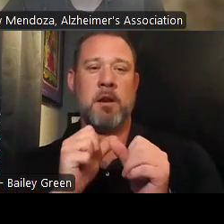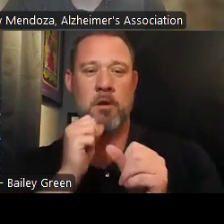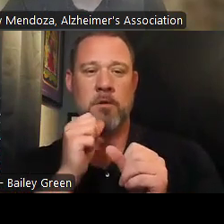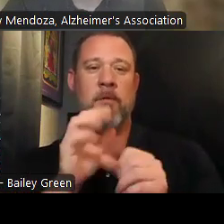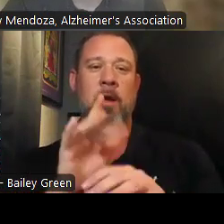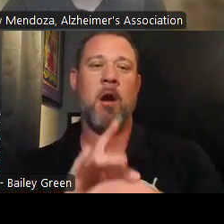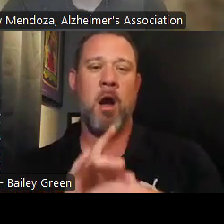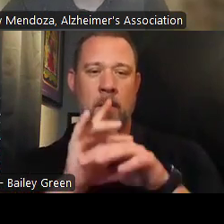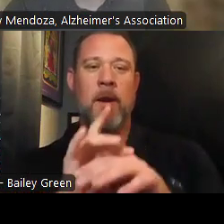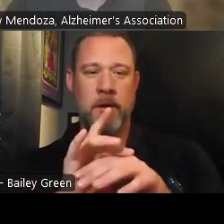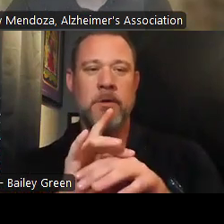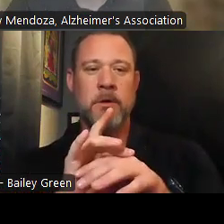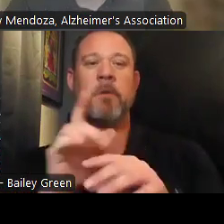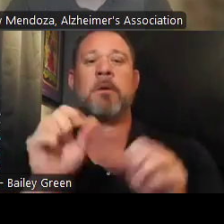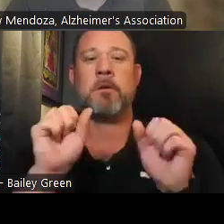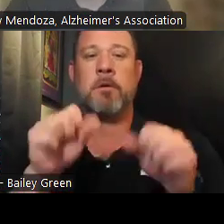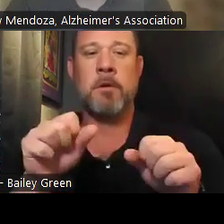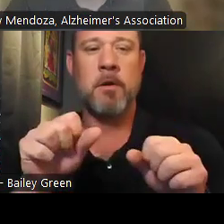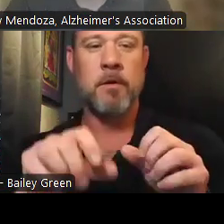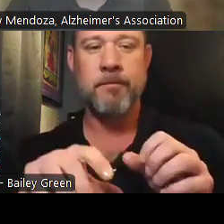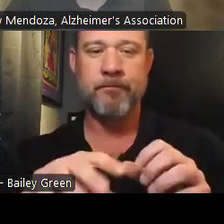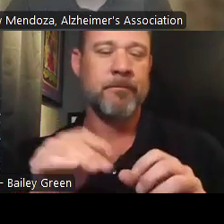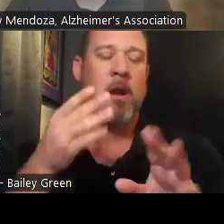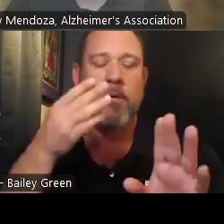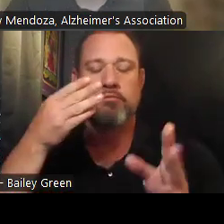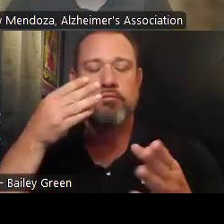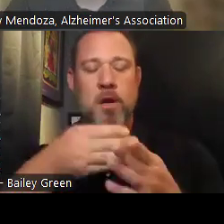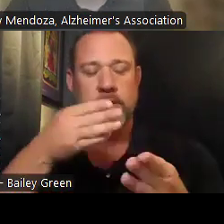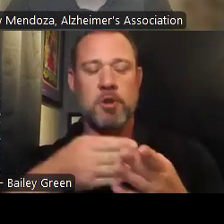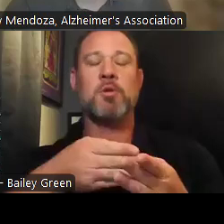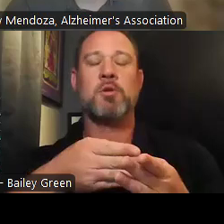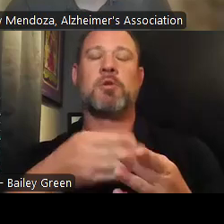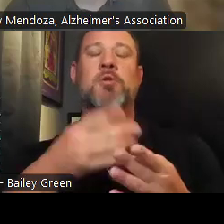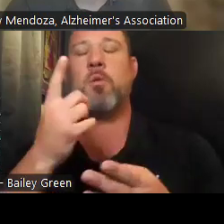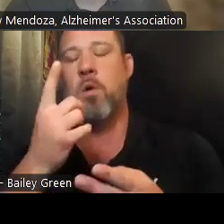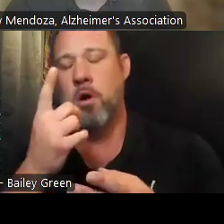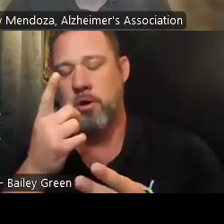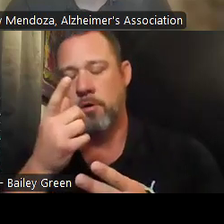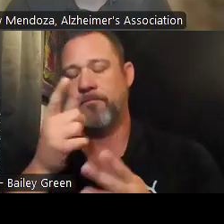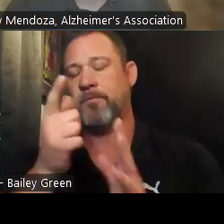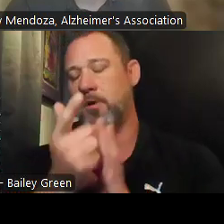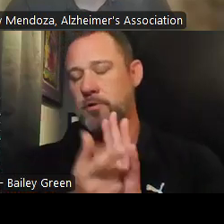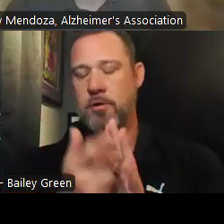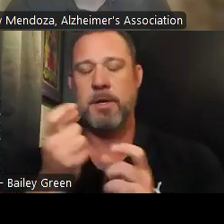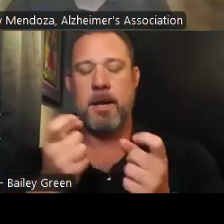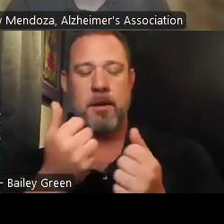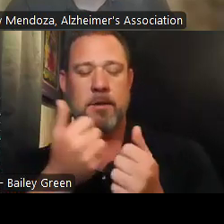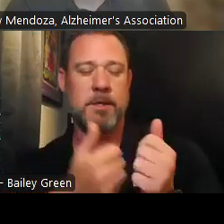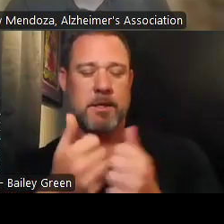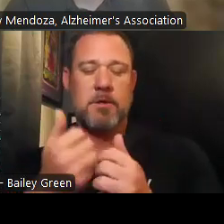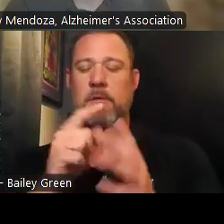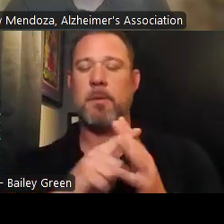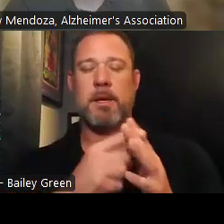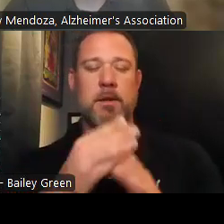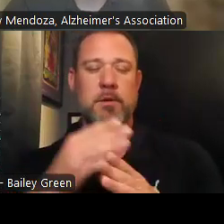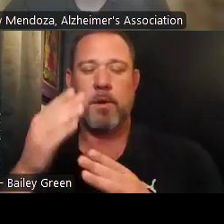obligations. This enables them to carry out a vertical prosecution where one attorney handles each stage of the case from beginning to end,